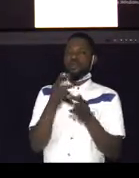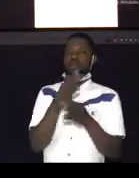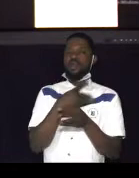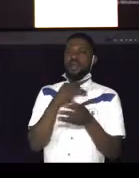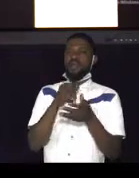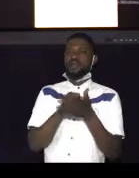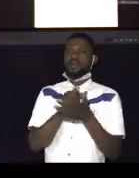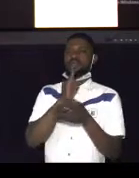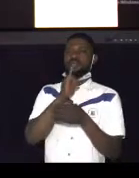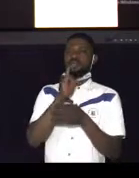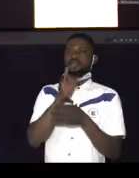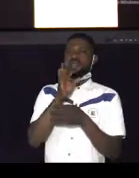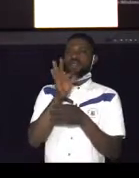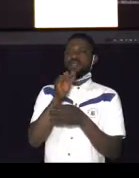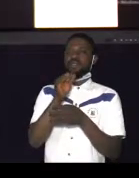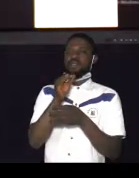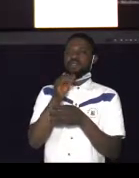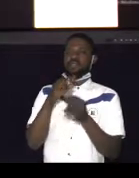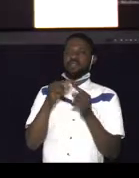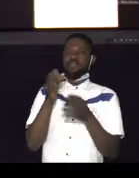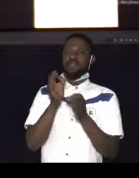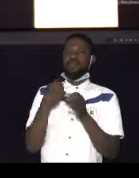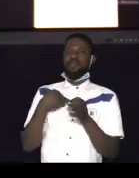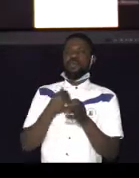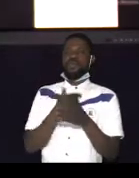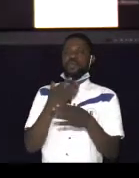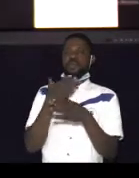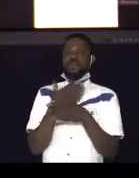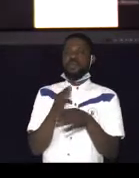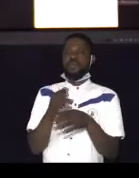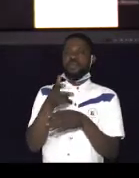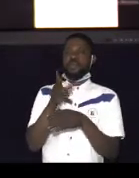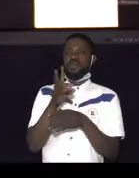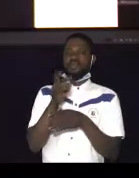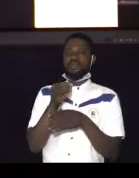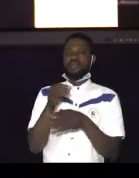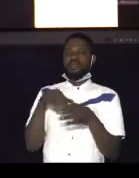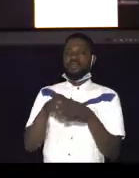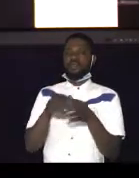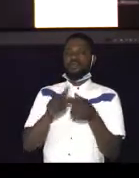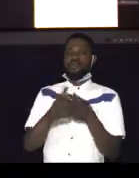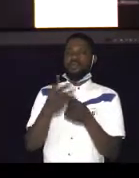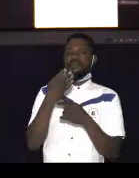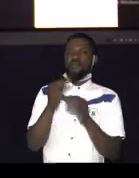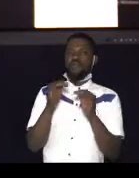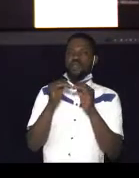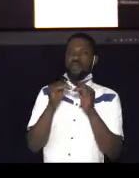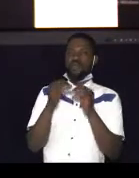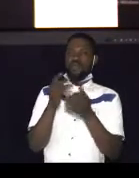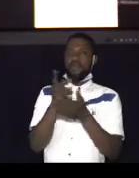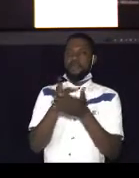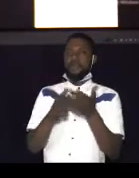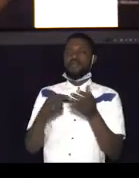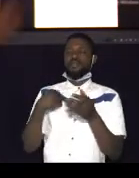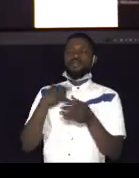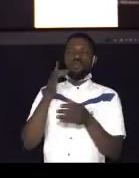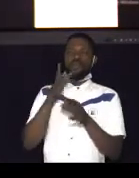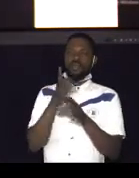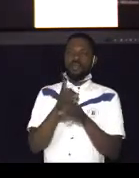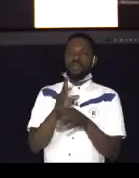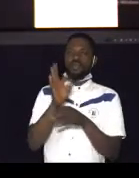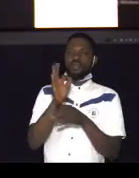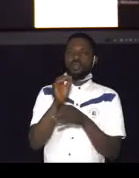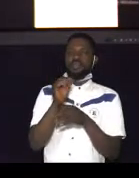that is 90 degrees, because if we divide 360 degrees into 4 equal parts, we'll get